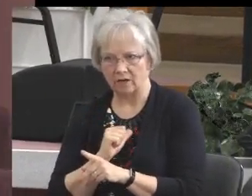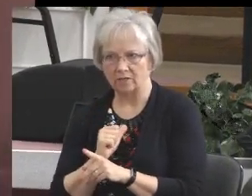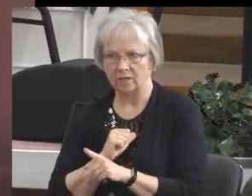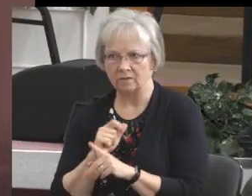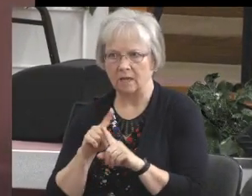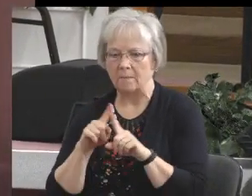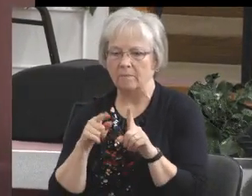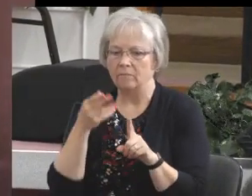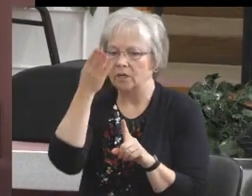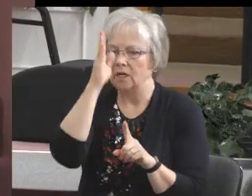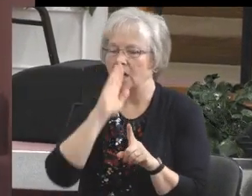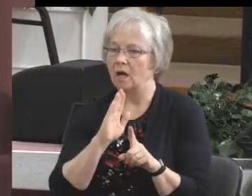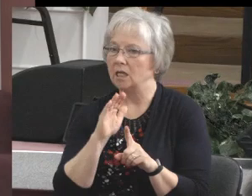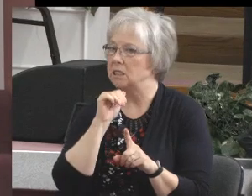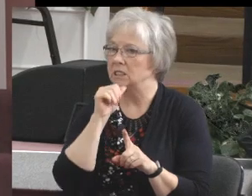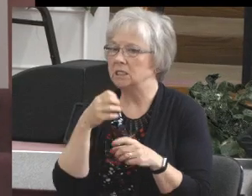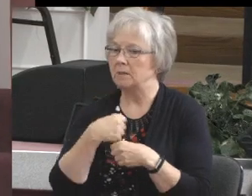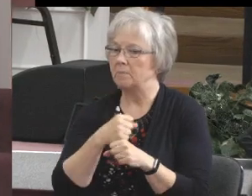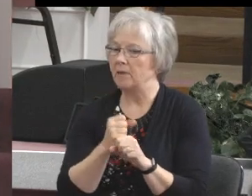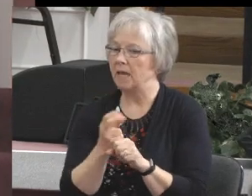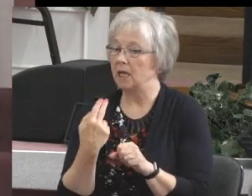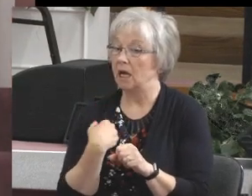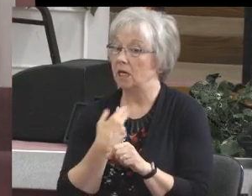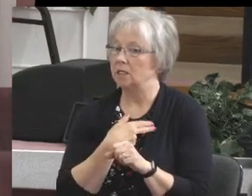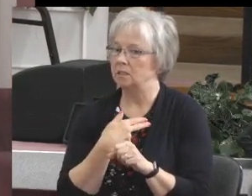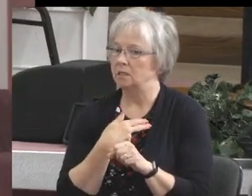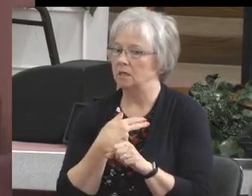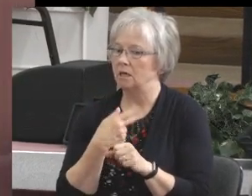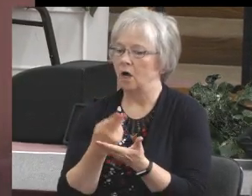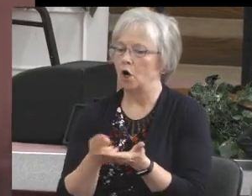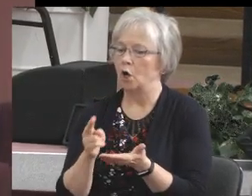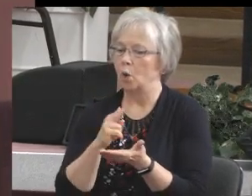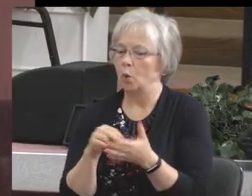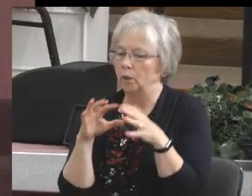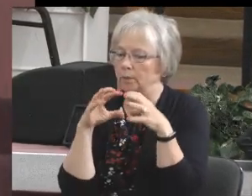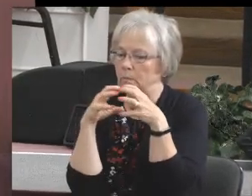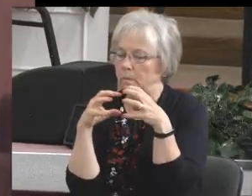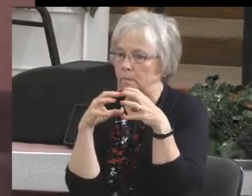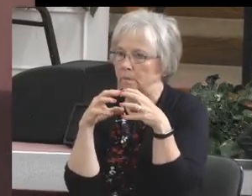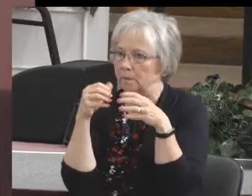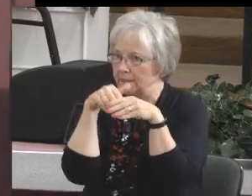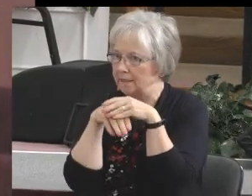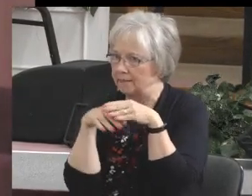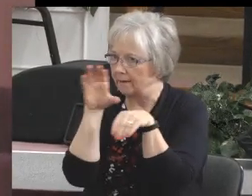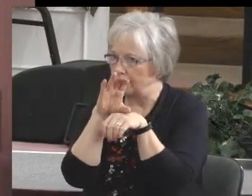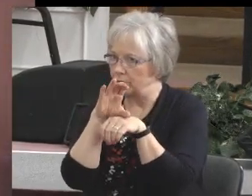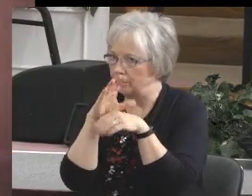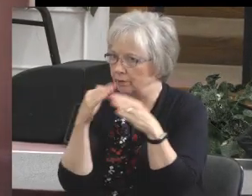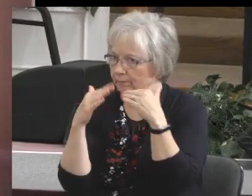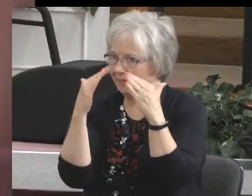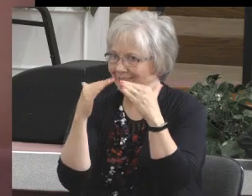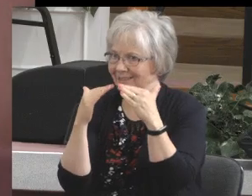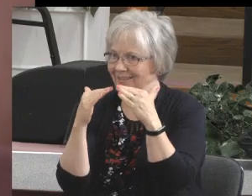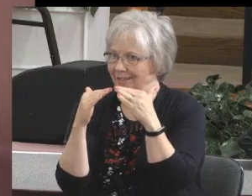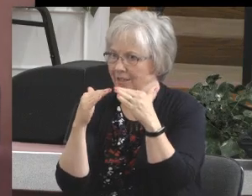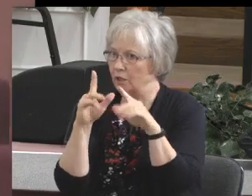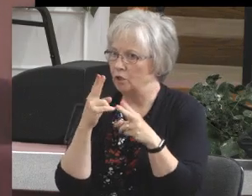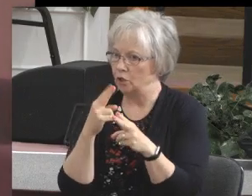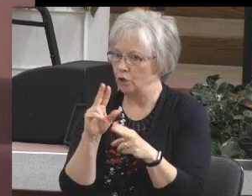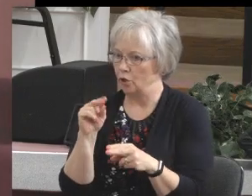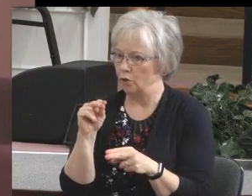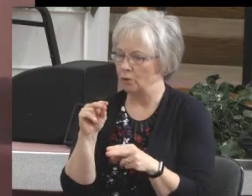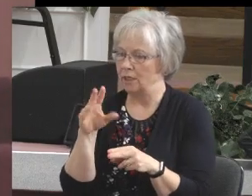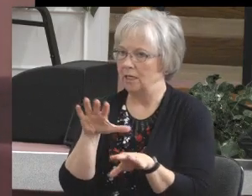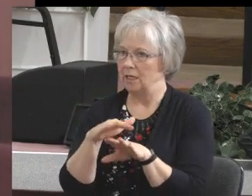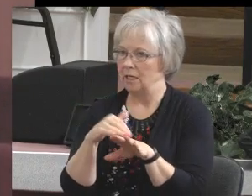us to be a holy huddle hiding within the walls of a building. He called us to change the